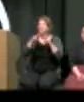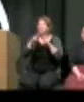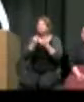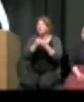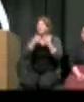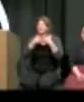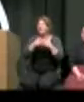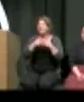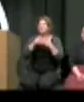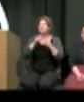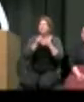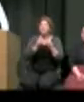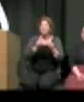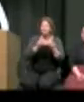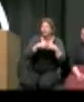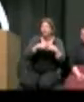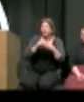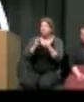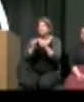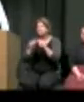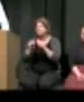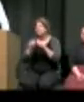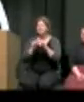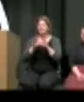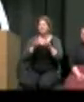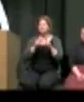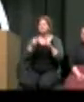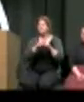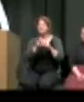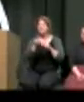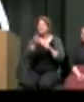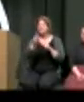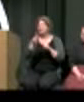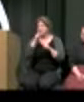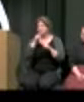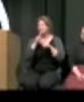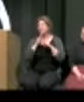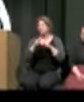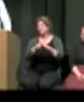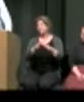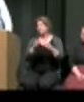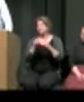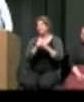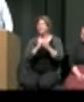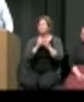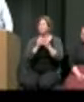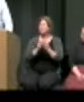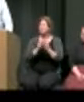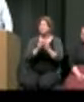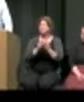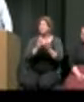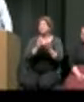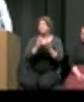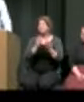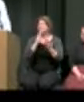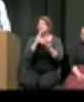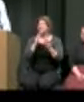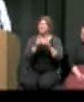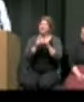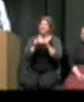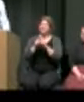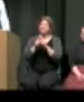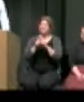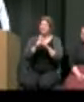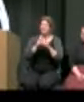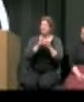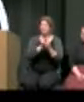our equipment. And then, obviously a dock to get into the river with some of our boats and also an